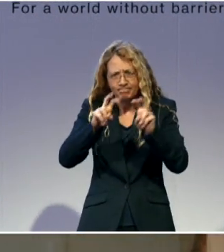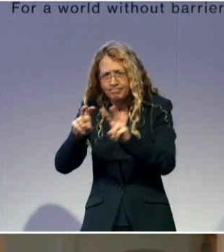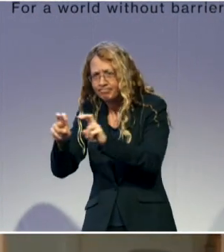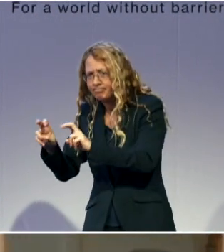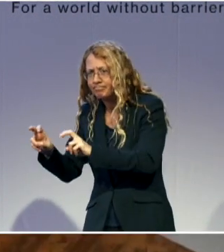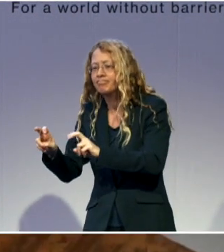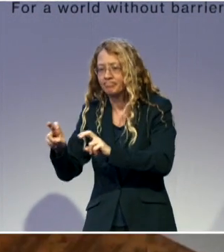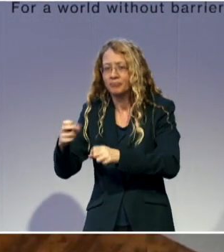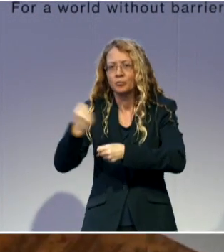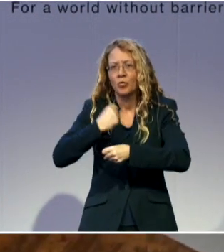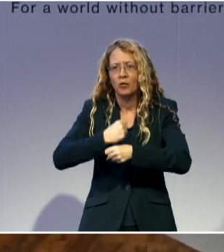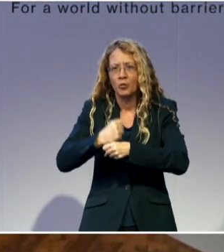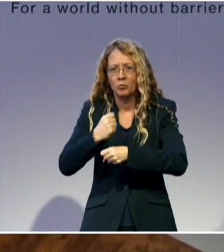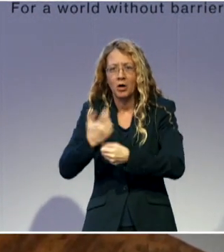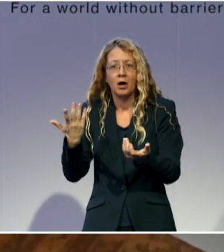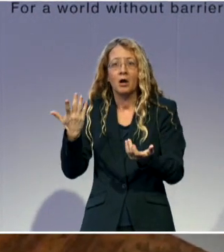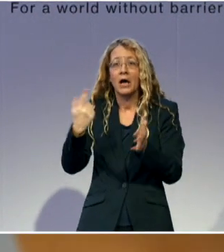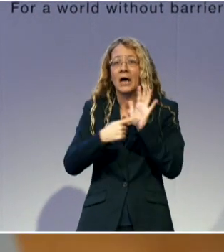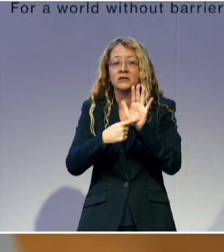out.